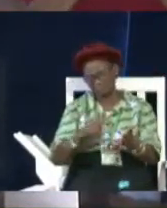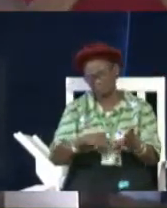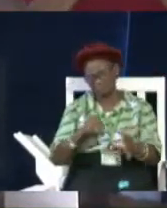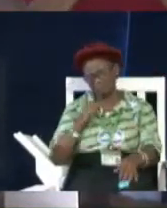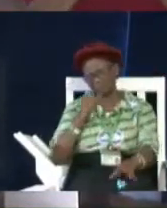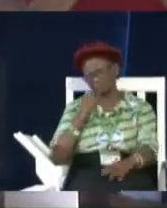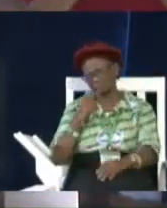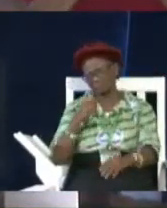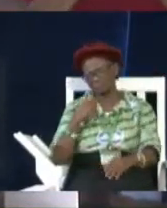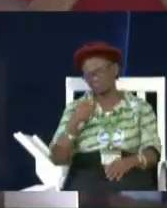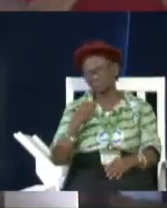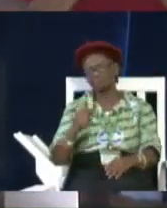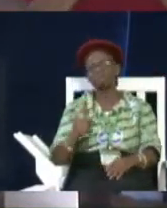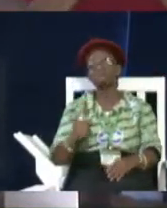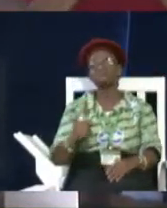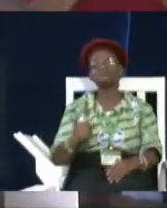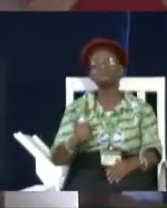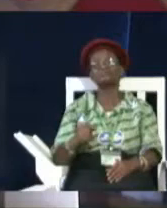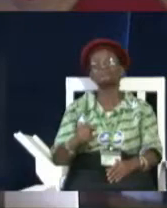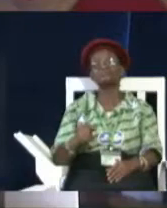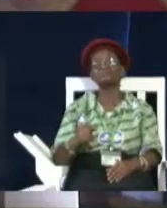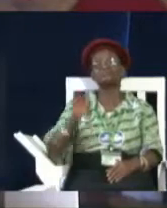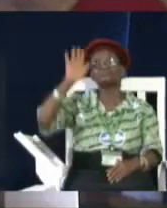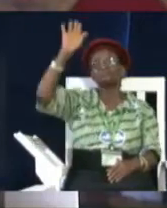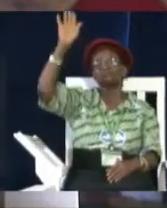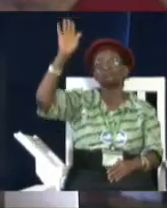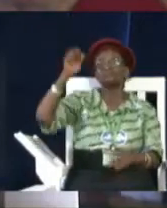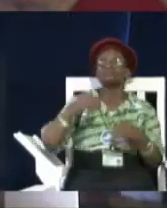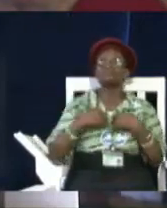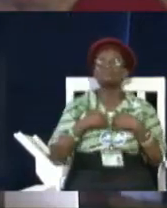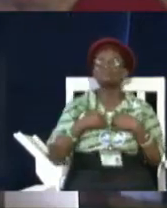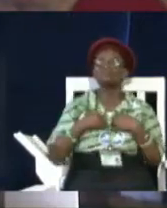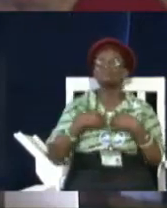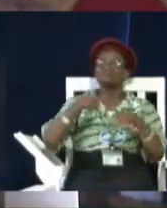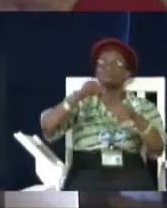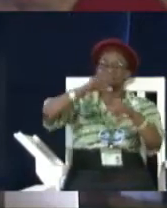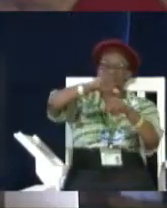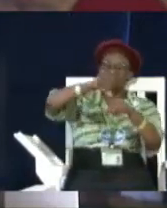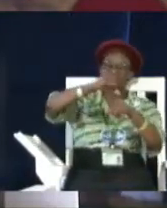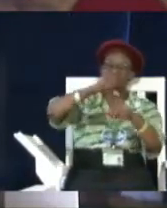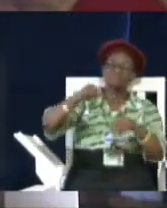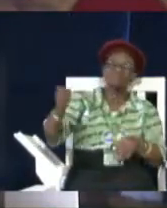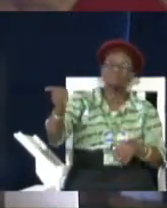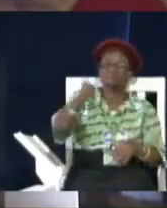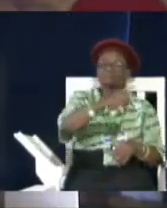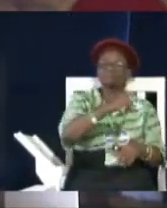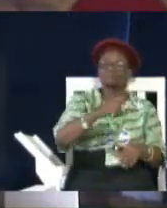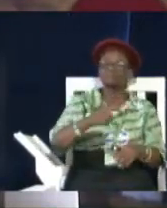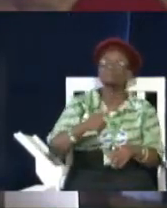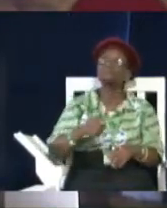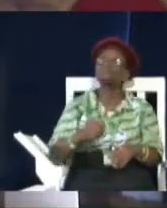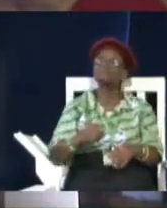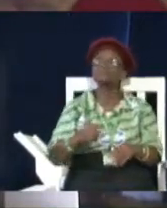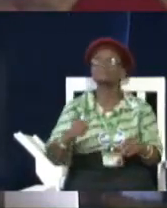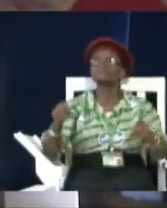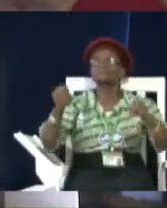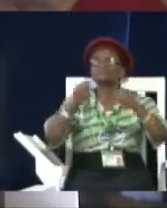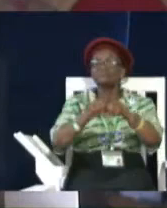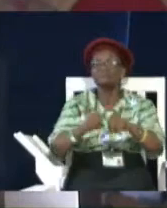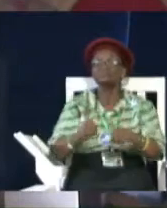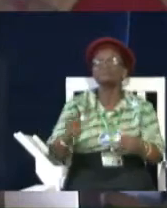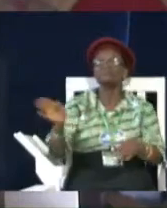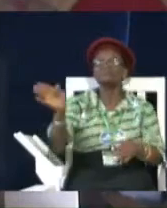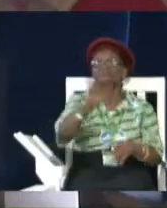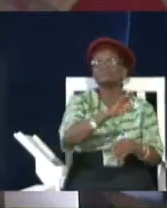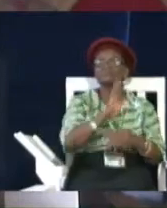thou has anointed you. God has anointed you. God, even your God, has anointed